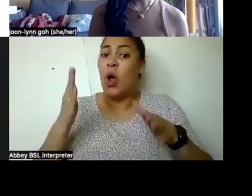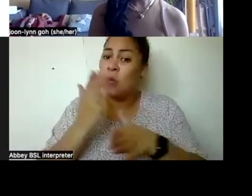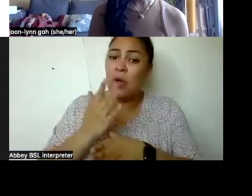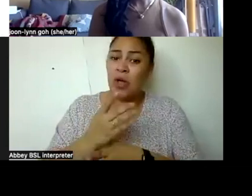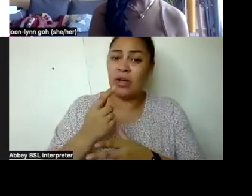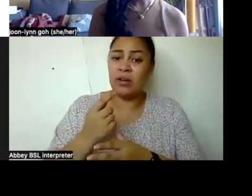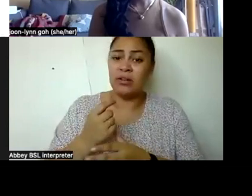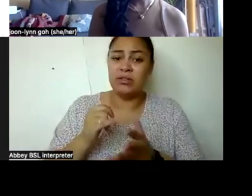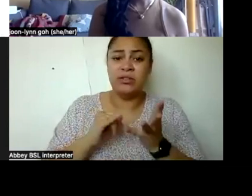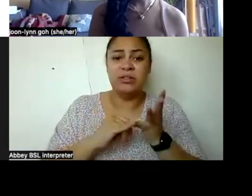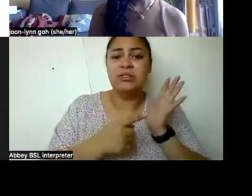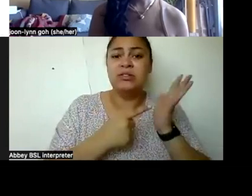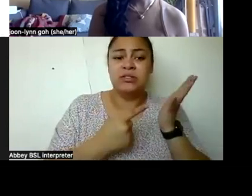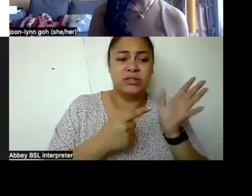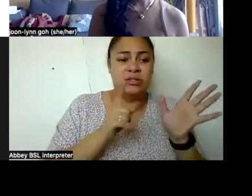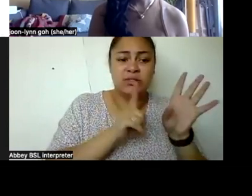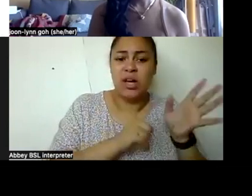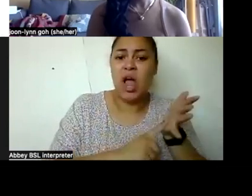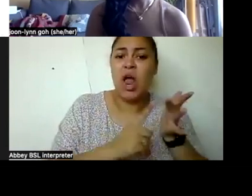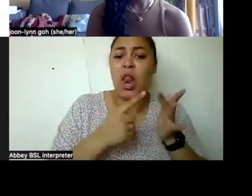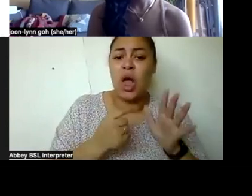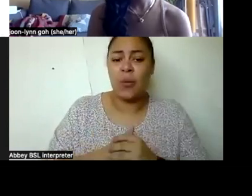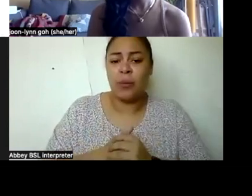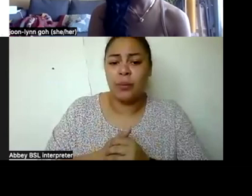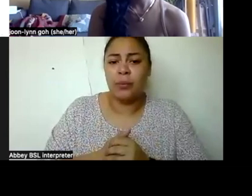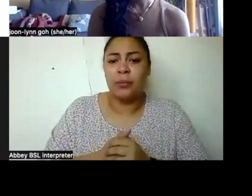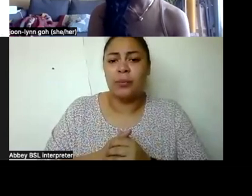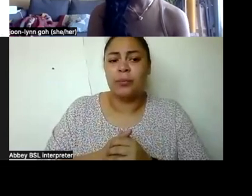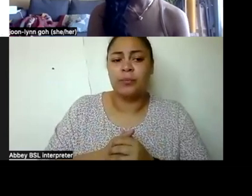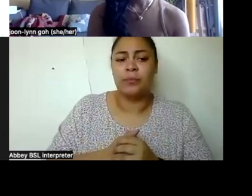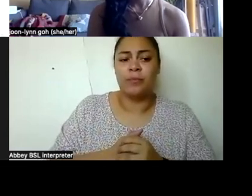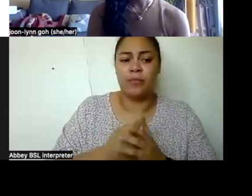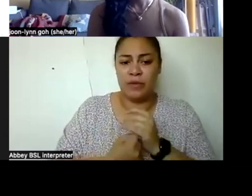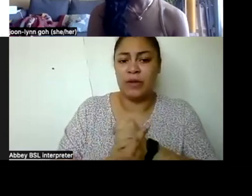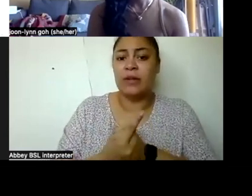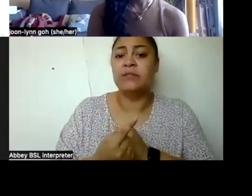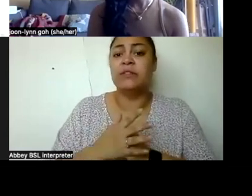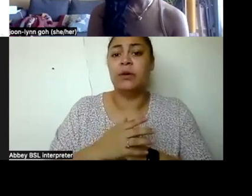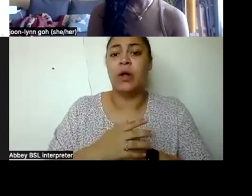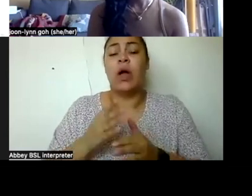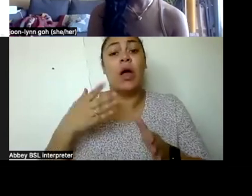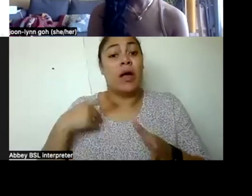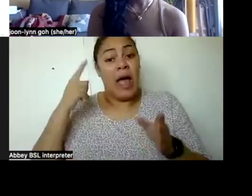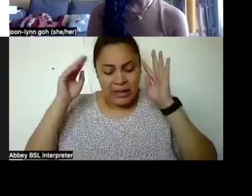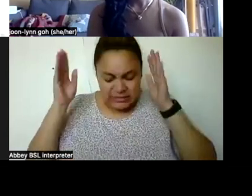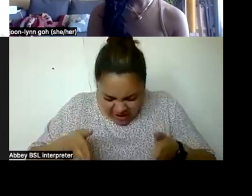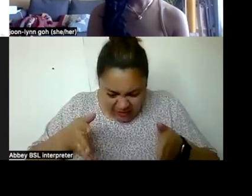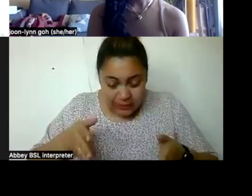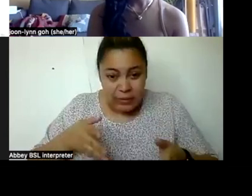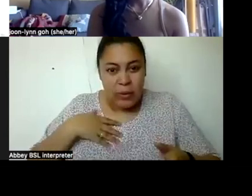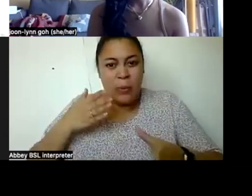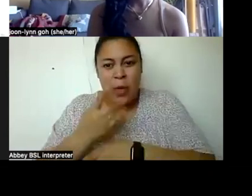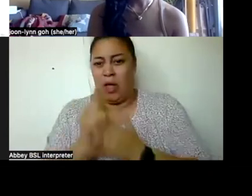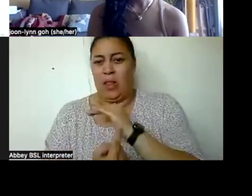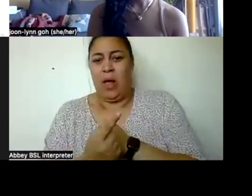silo. Actually, I think we all have a tendency to really sort of just get heads down and do what we do and work alone and work